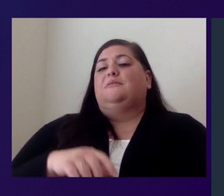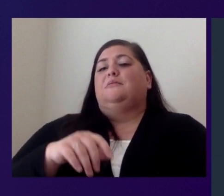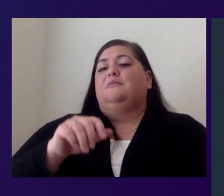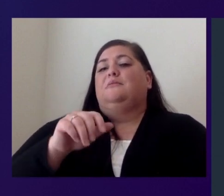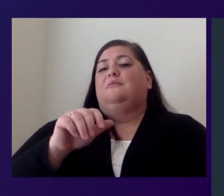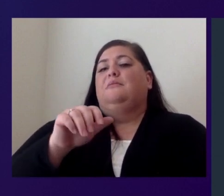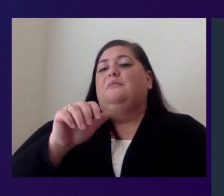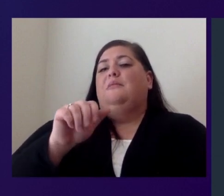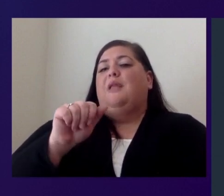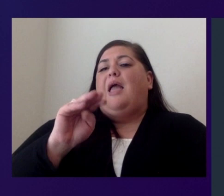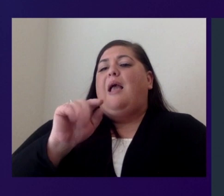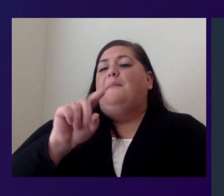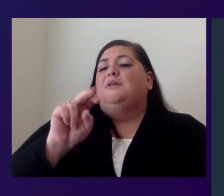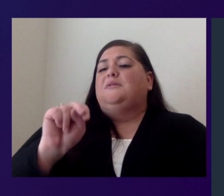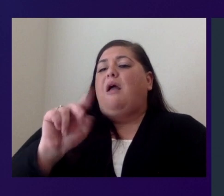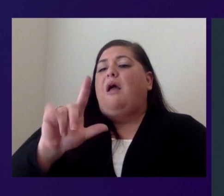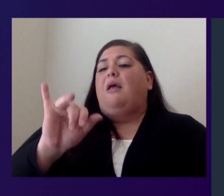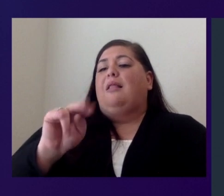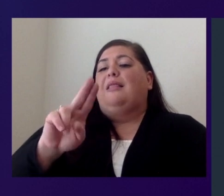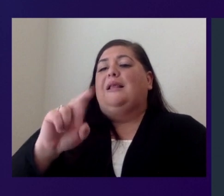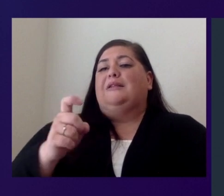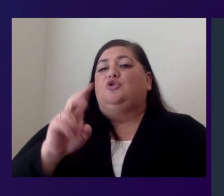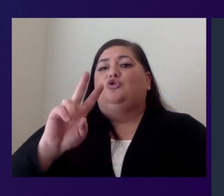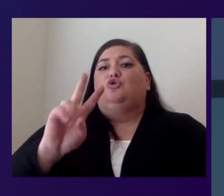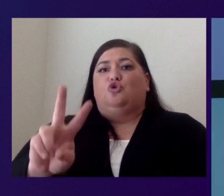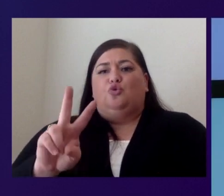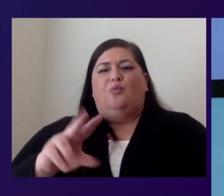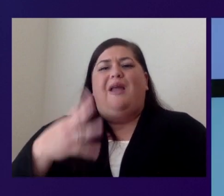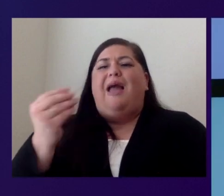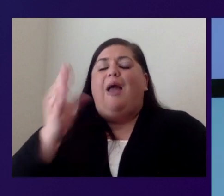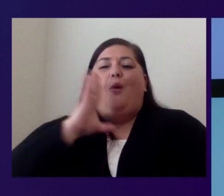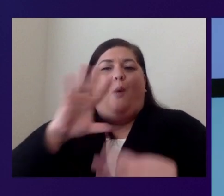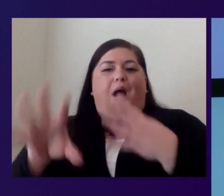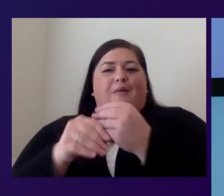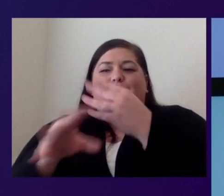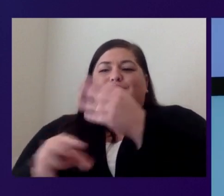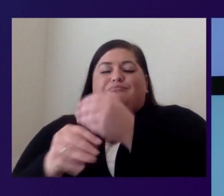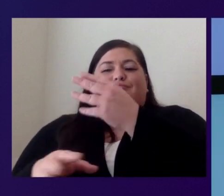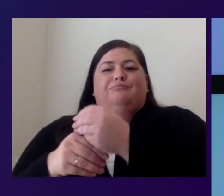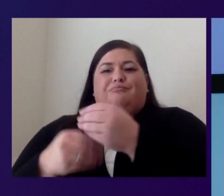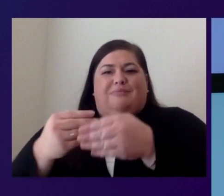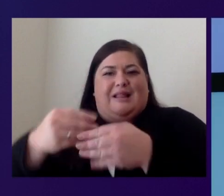2, and hopefully more to add to this list as we go on.